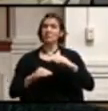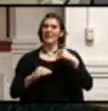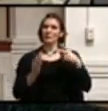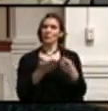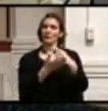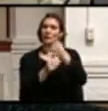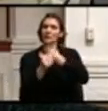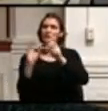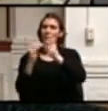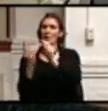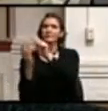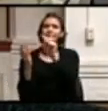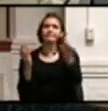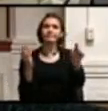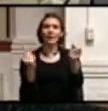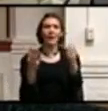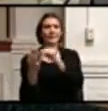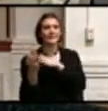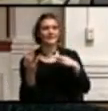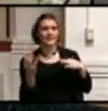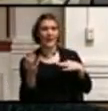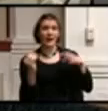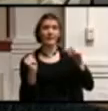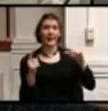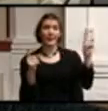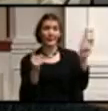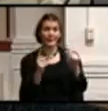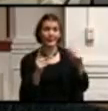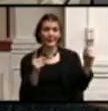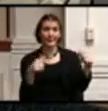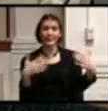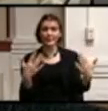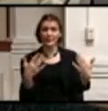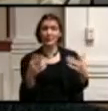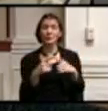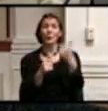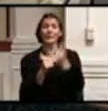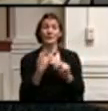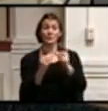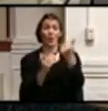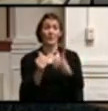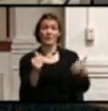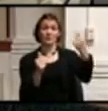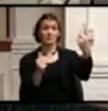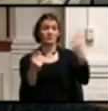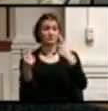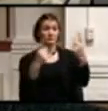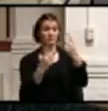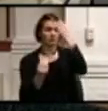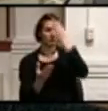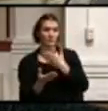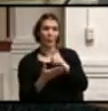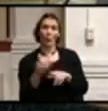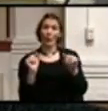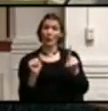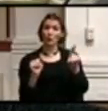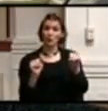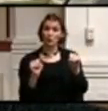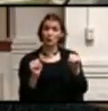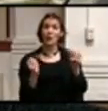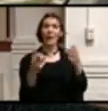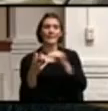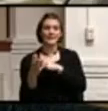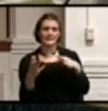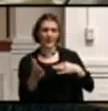department reviews. And each of the departments, through the department heads, came and presented what they do for work and how the personnel achieve those